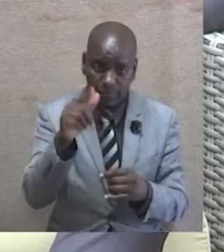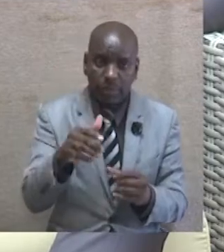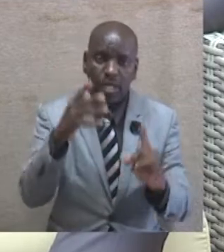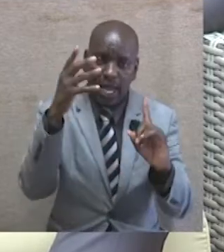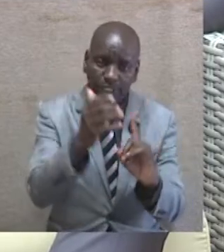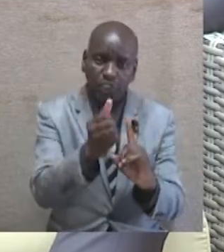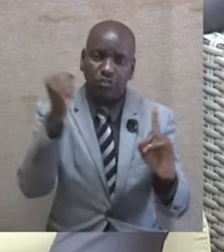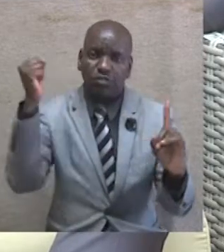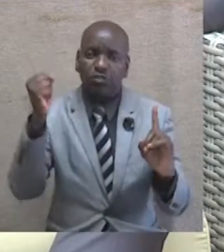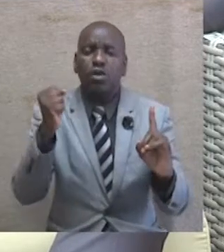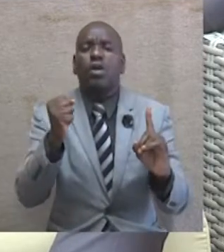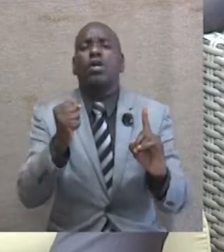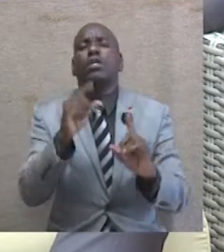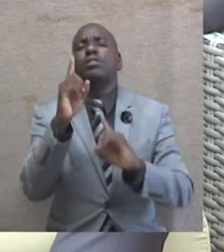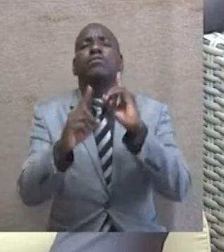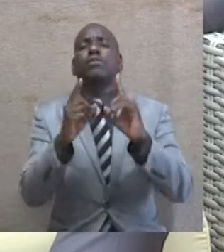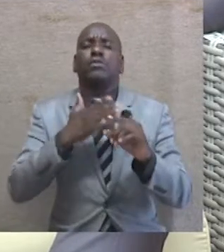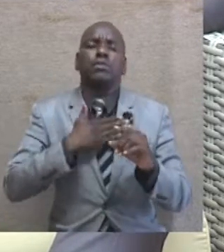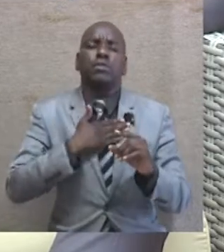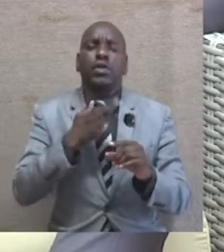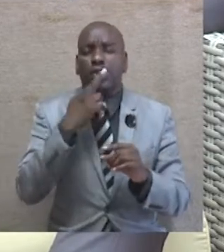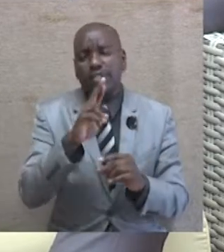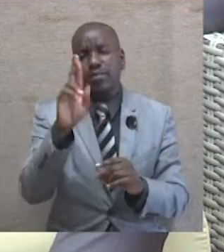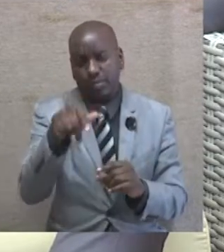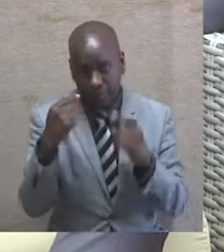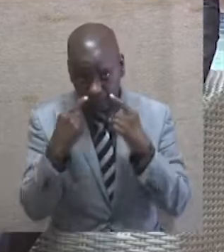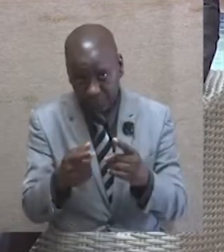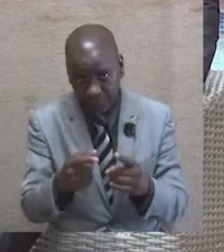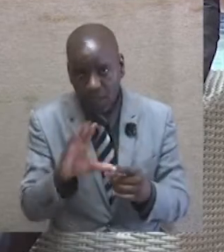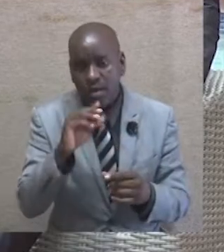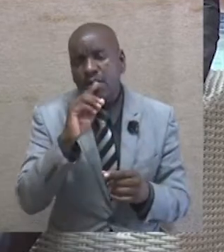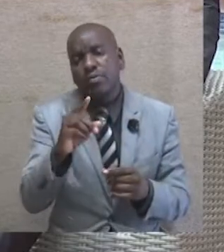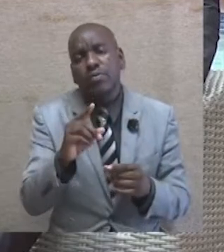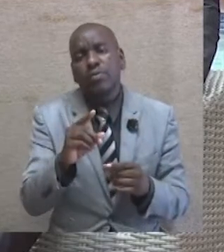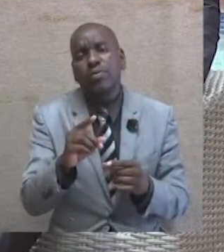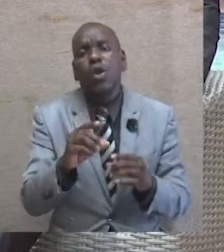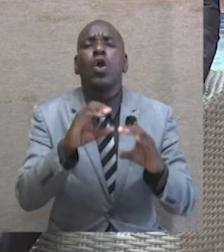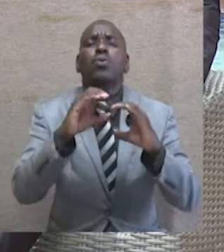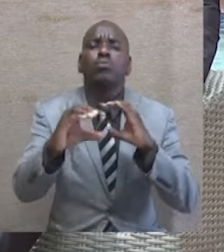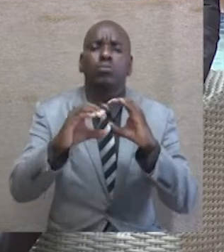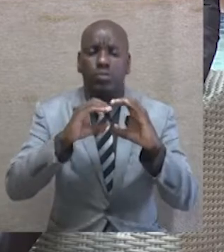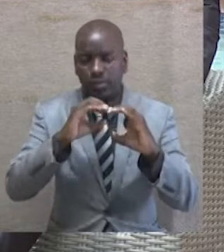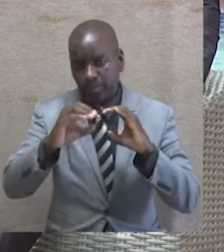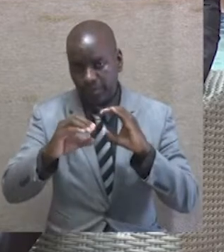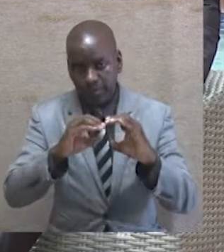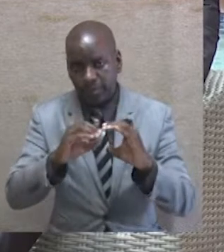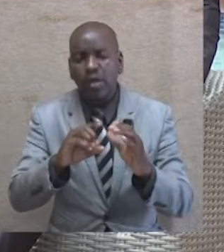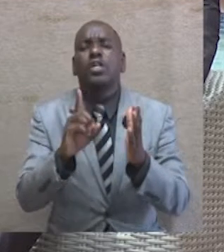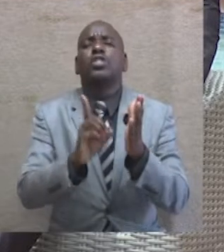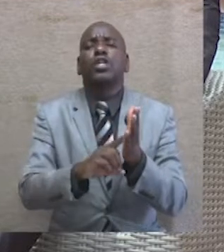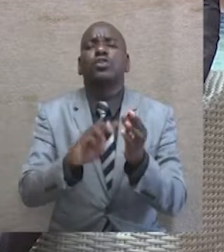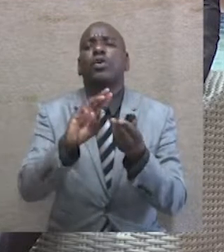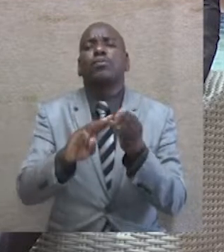the end of the day, we achieve our desired results. Yeah. Yeah. You spoke of guidance and counseling.